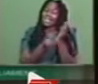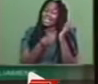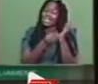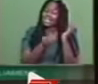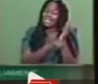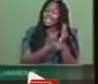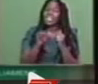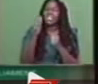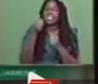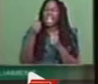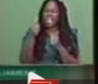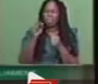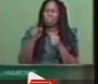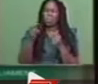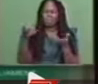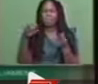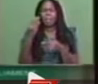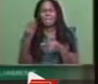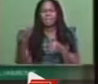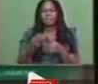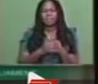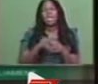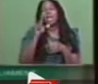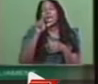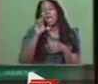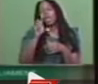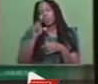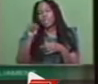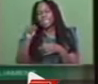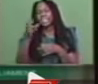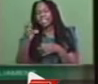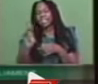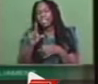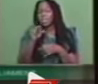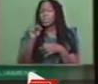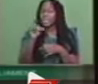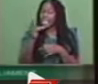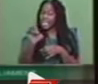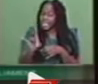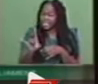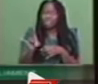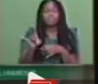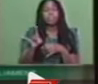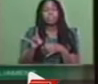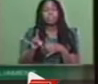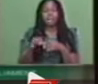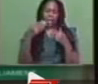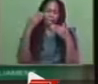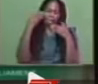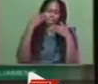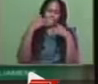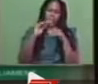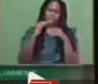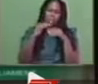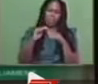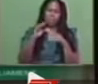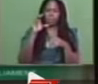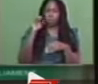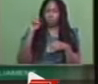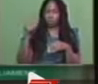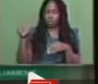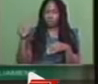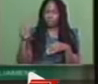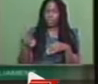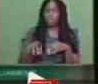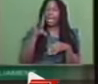2017, 2018 fiscal. The maximum for that overdraft was $8.9